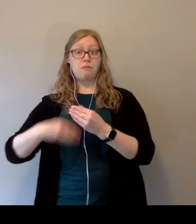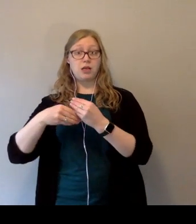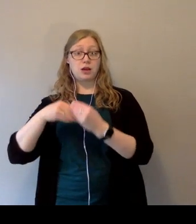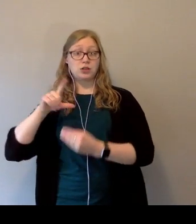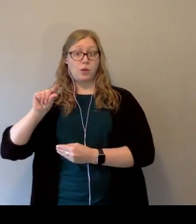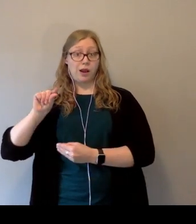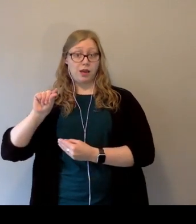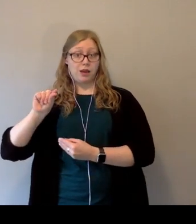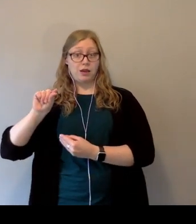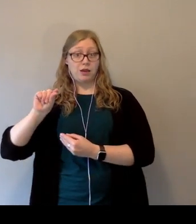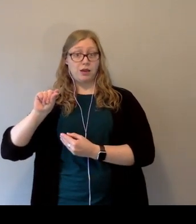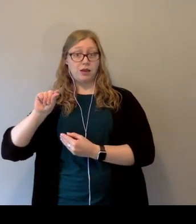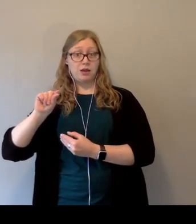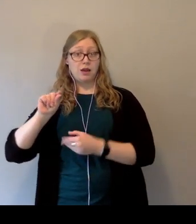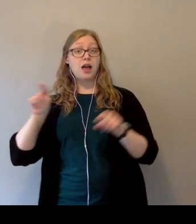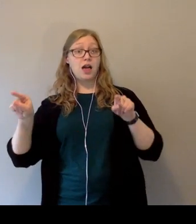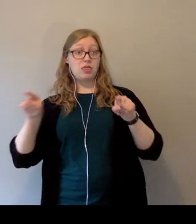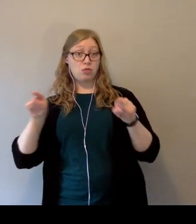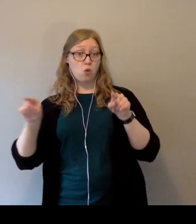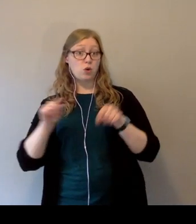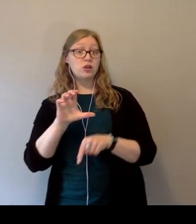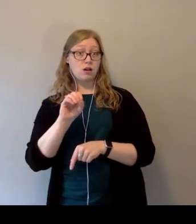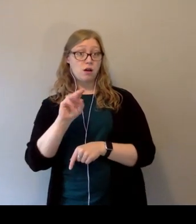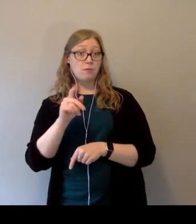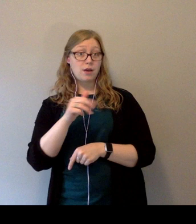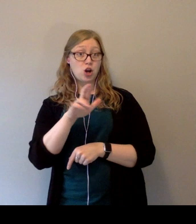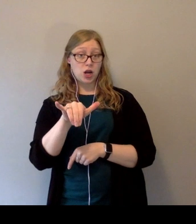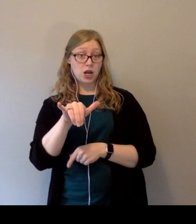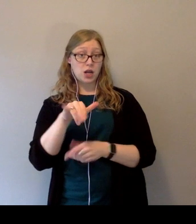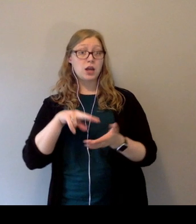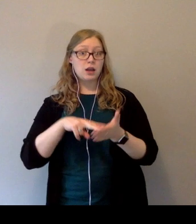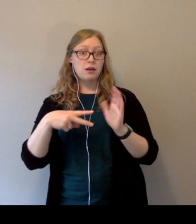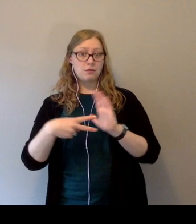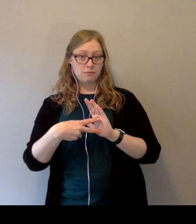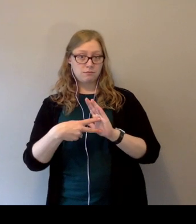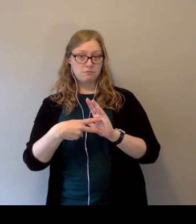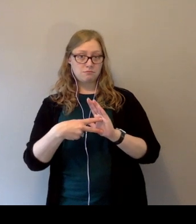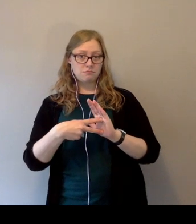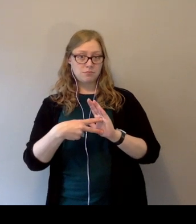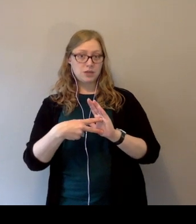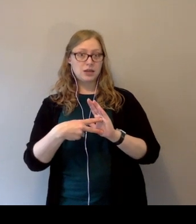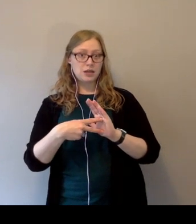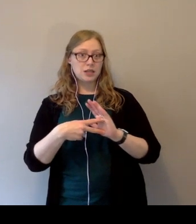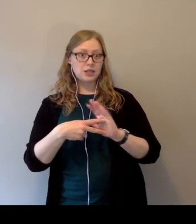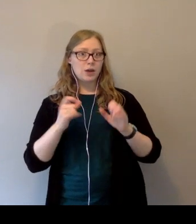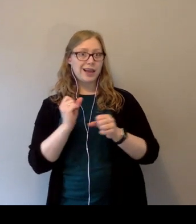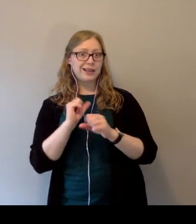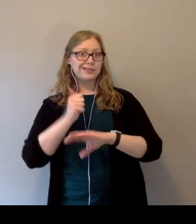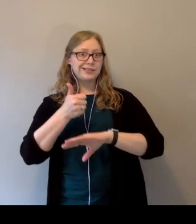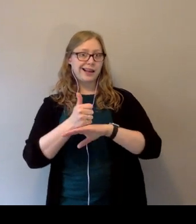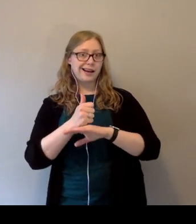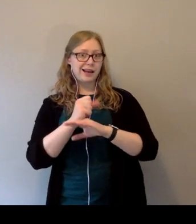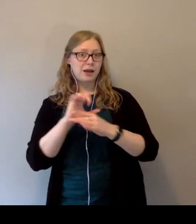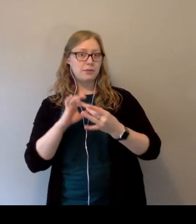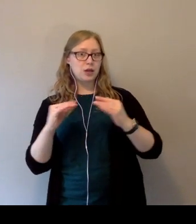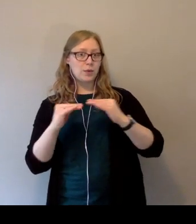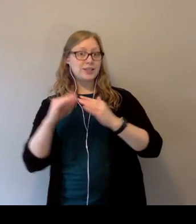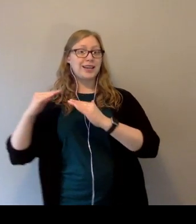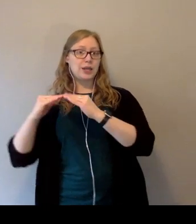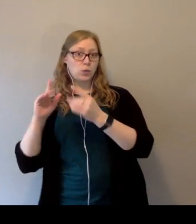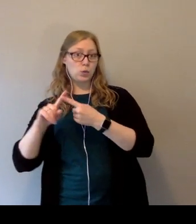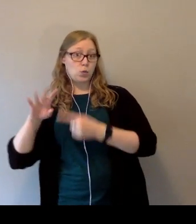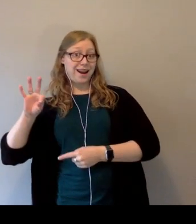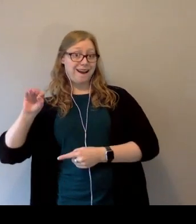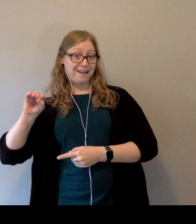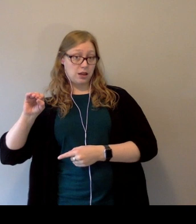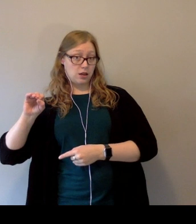complementary. So we have theta plus 3 theta plus 20 has to equal 90. So we have 4